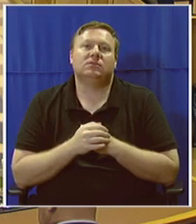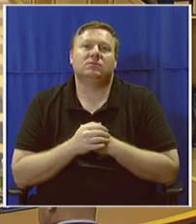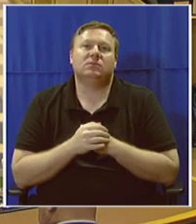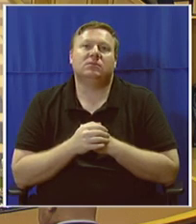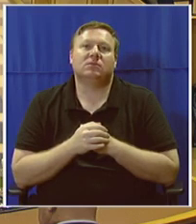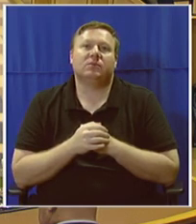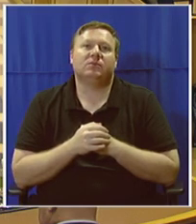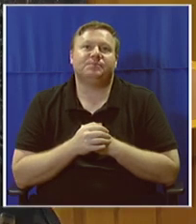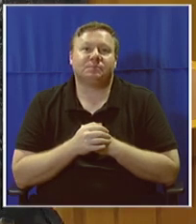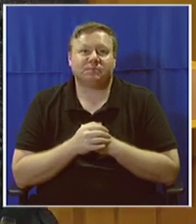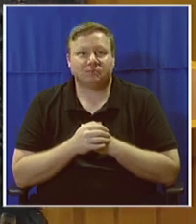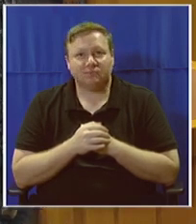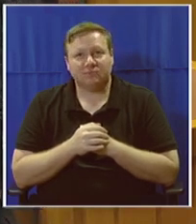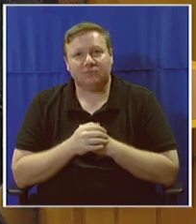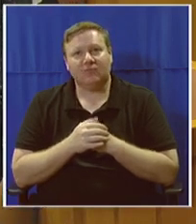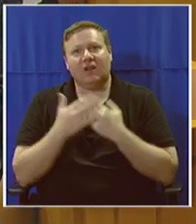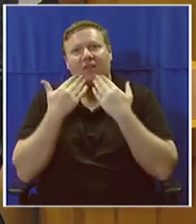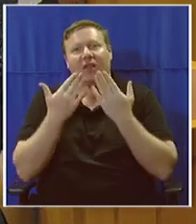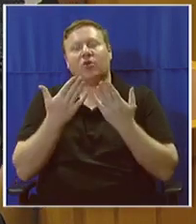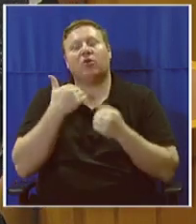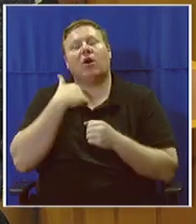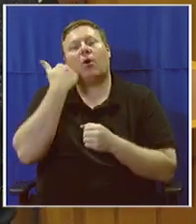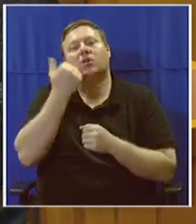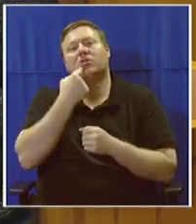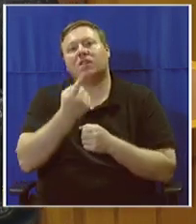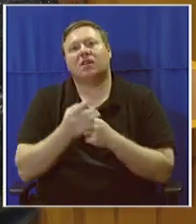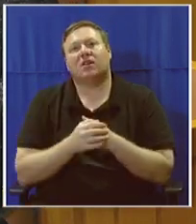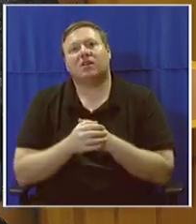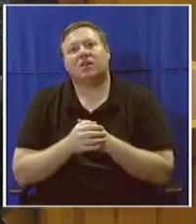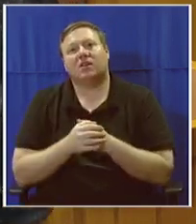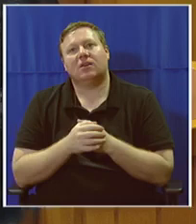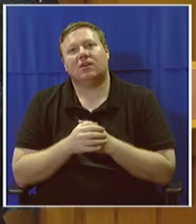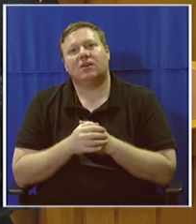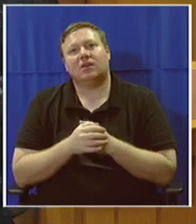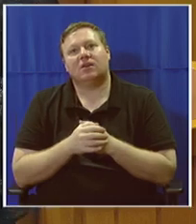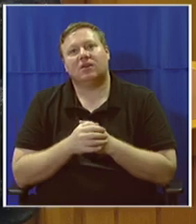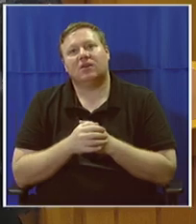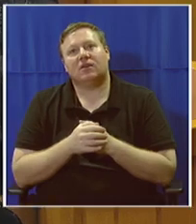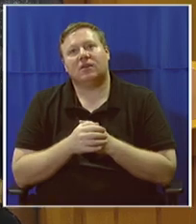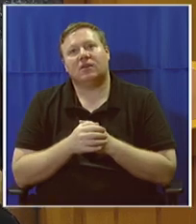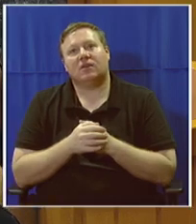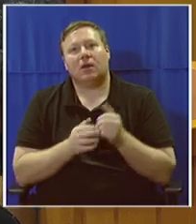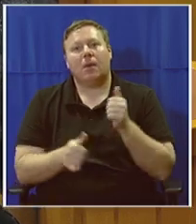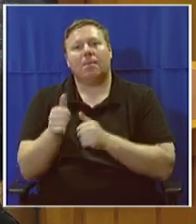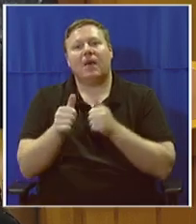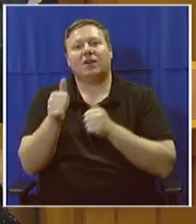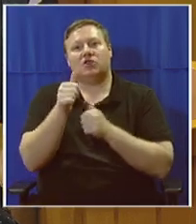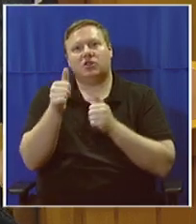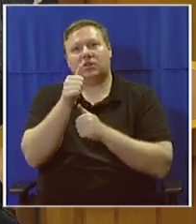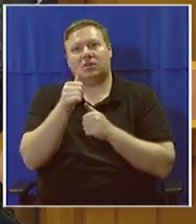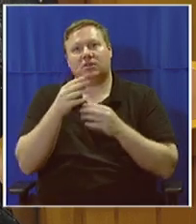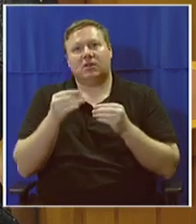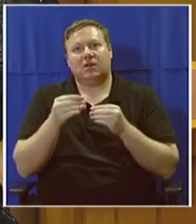Thank you very much. I just want to say that the managers in the civil servants are not paid according